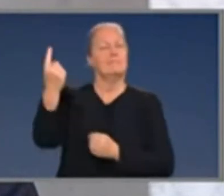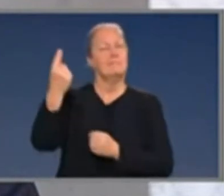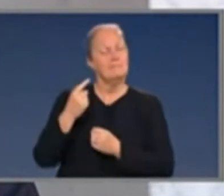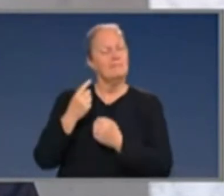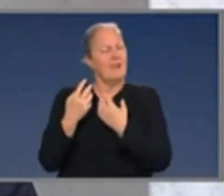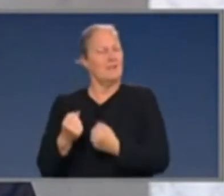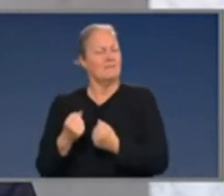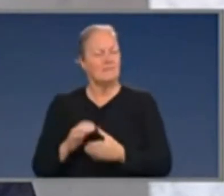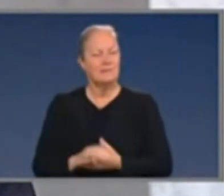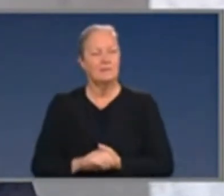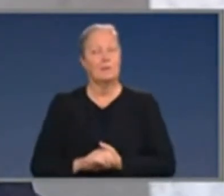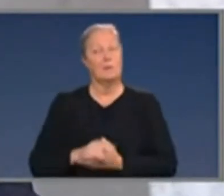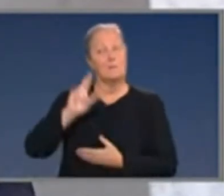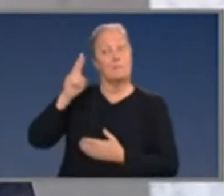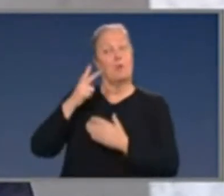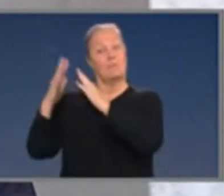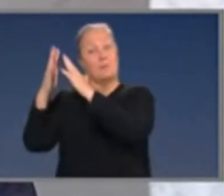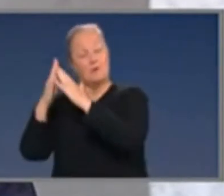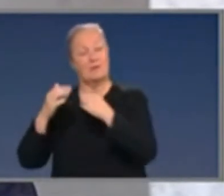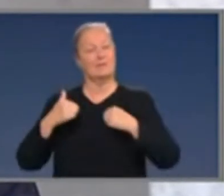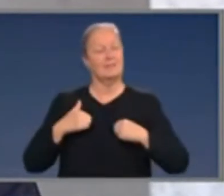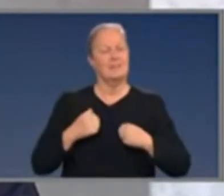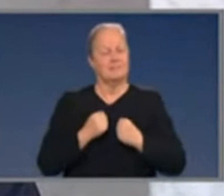we're both passionate,